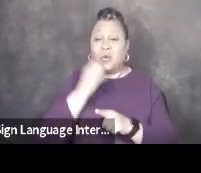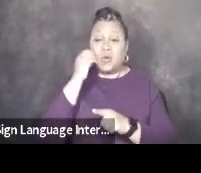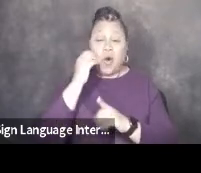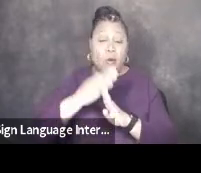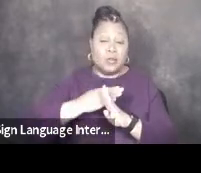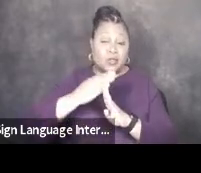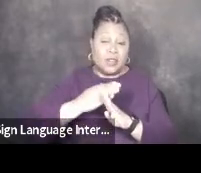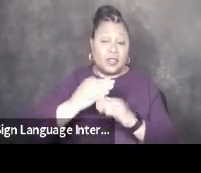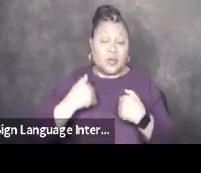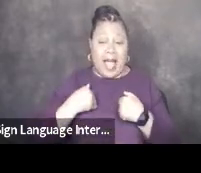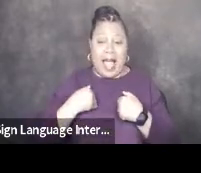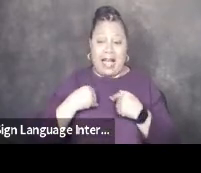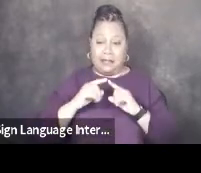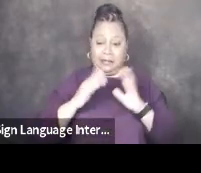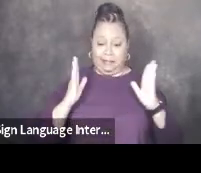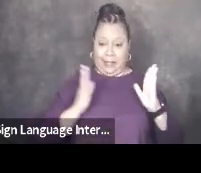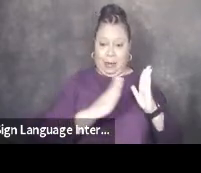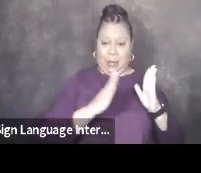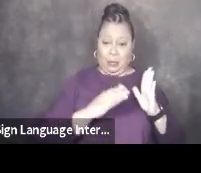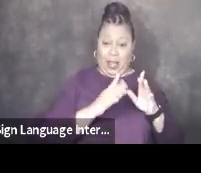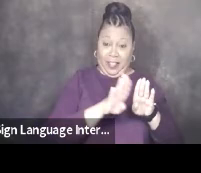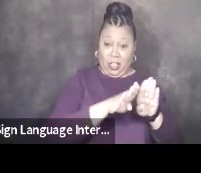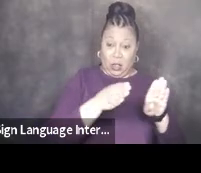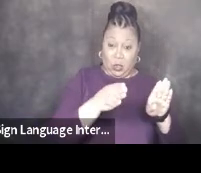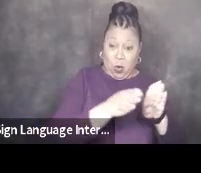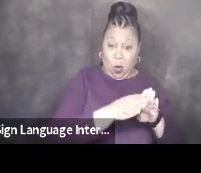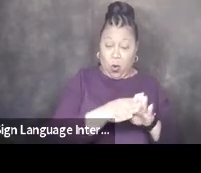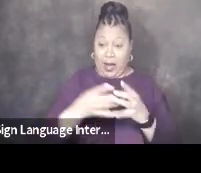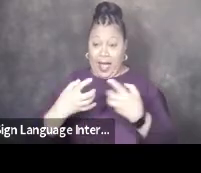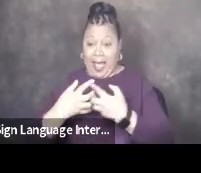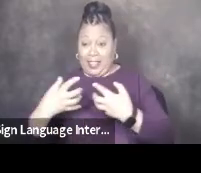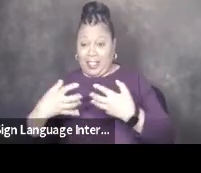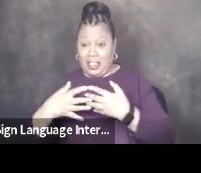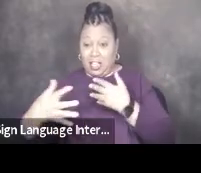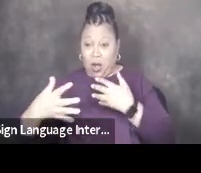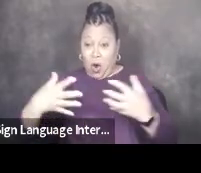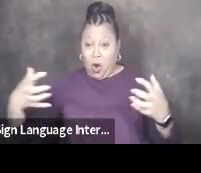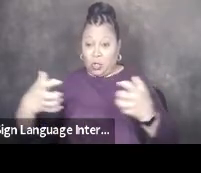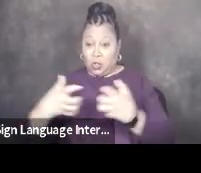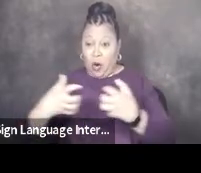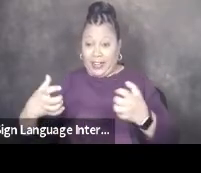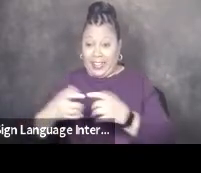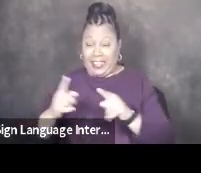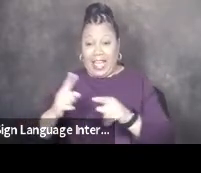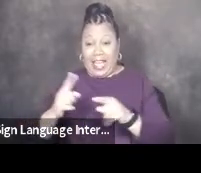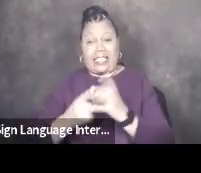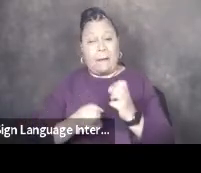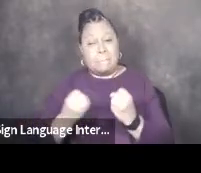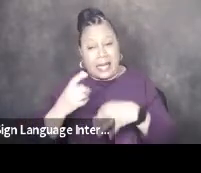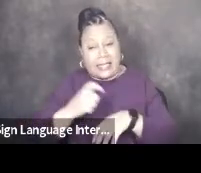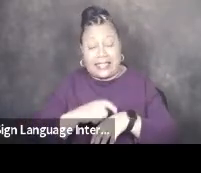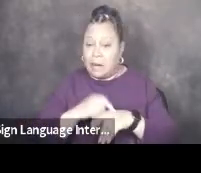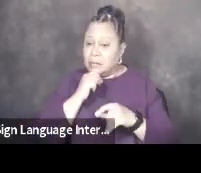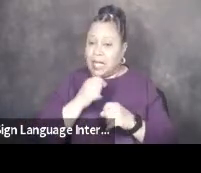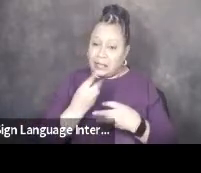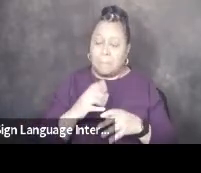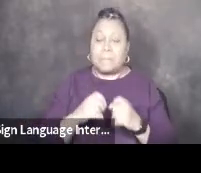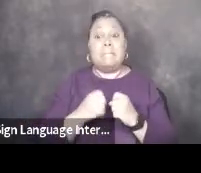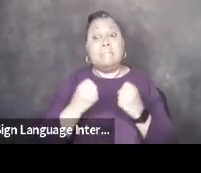you have some depth between that door and the accordion gate. And what has happened is many times, not several